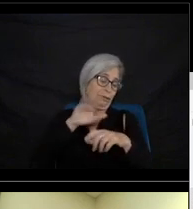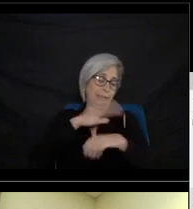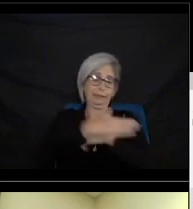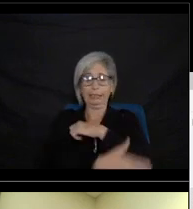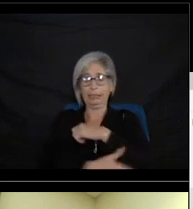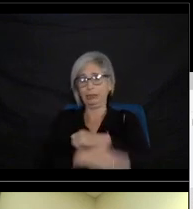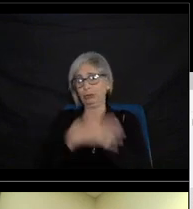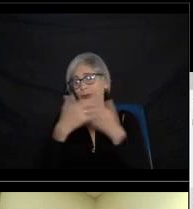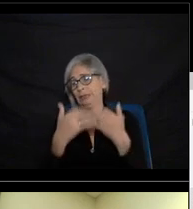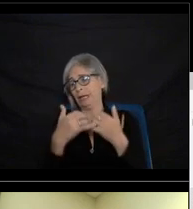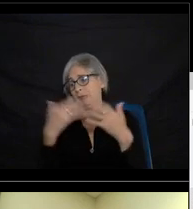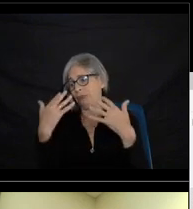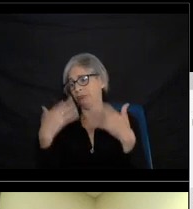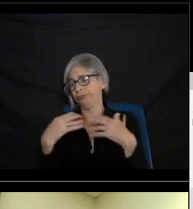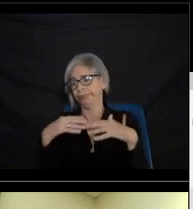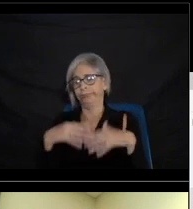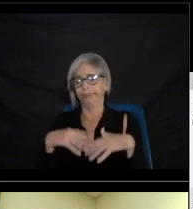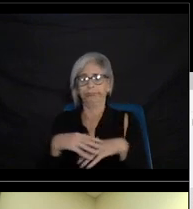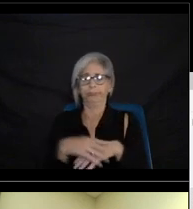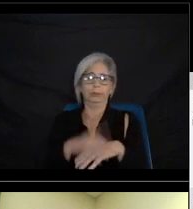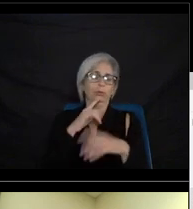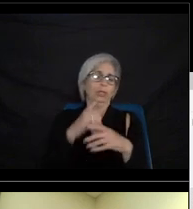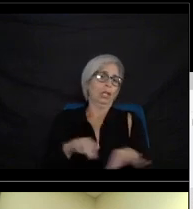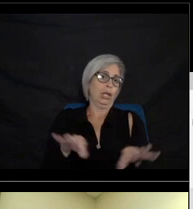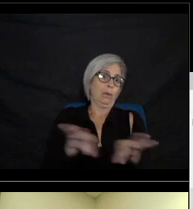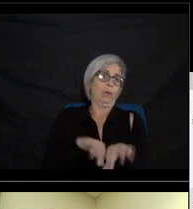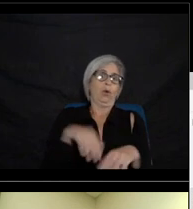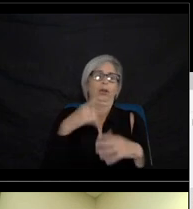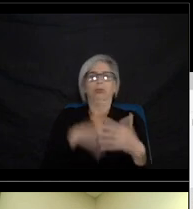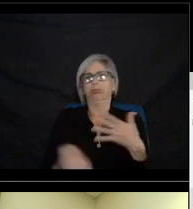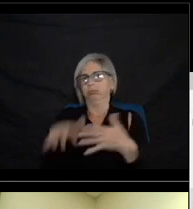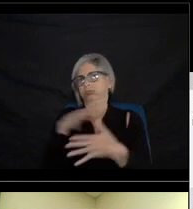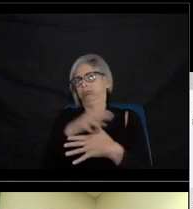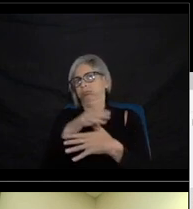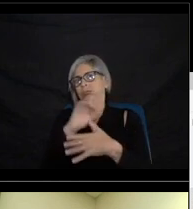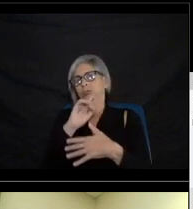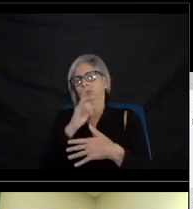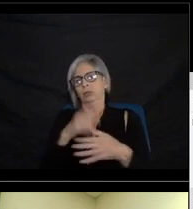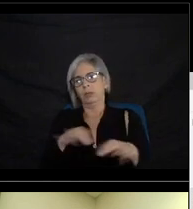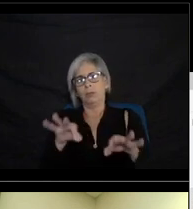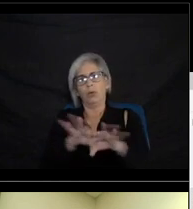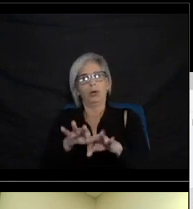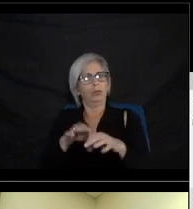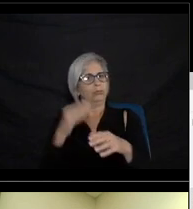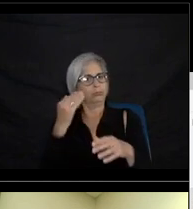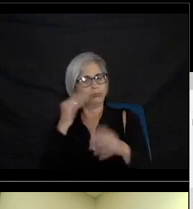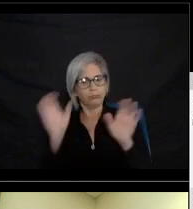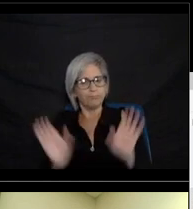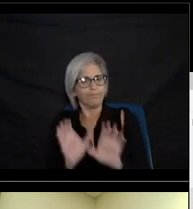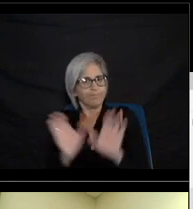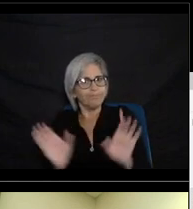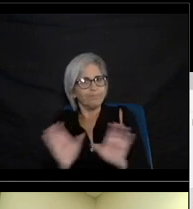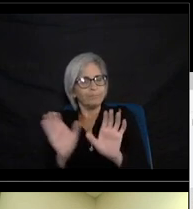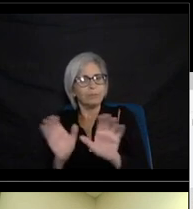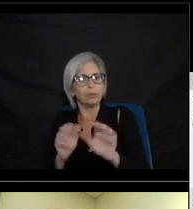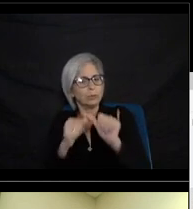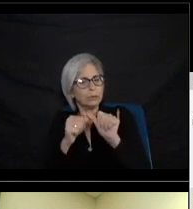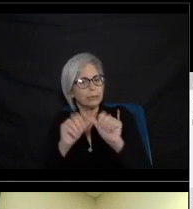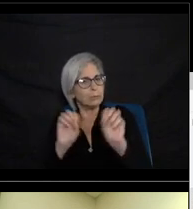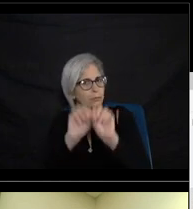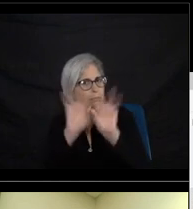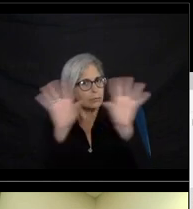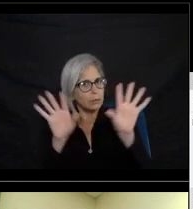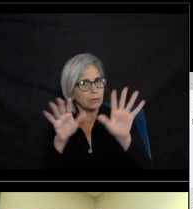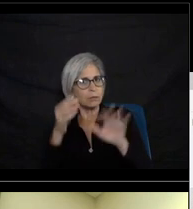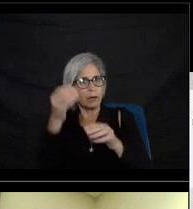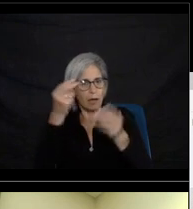at this time. So I think it's important and it's prudent that they're doing this. They're staying on top of it. They're continuing to be transparent and